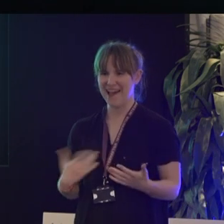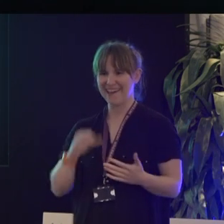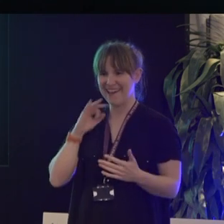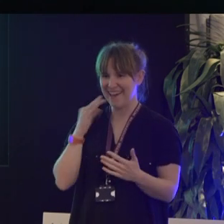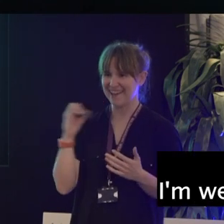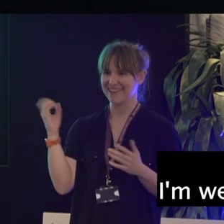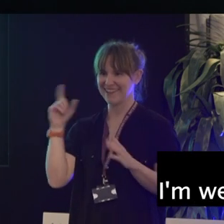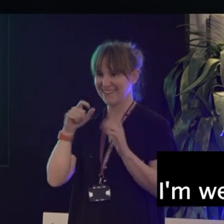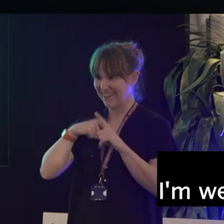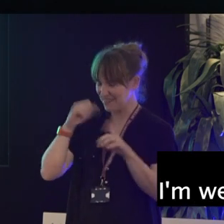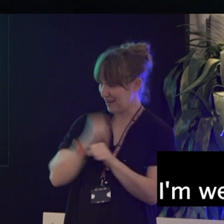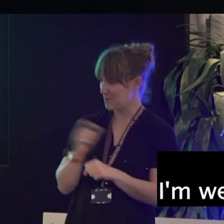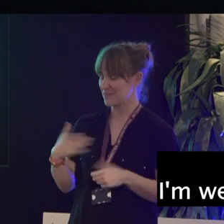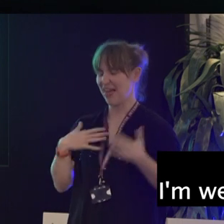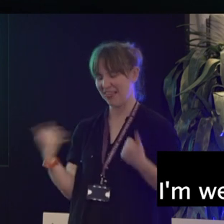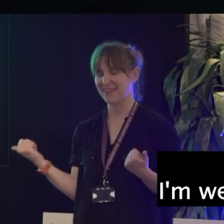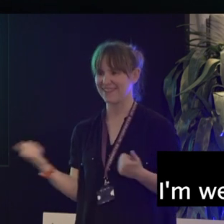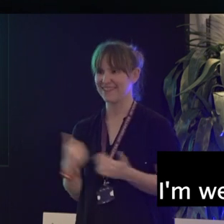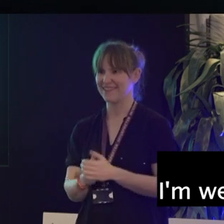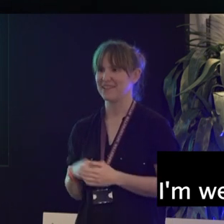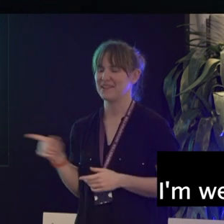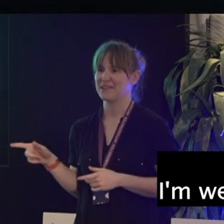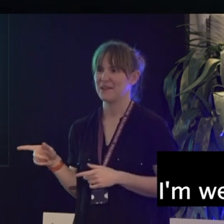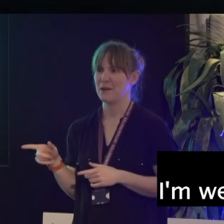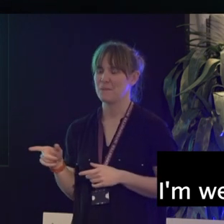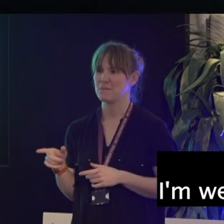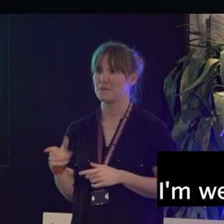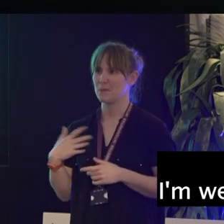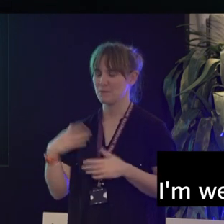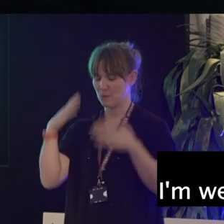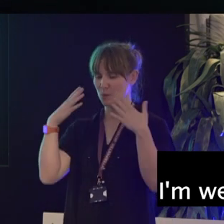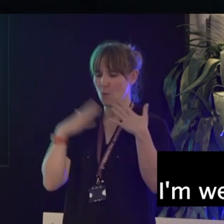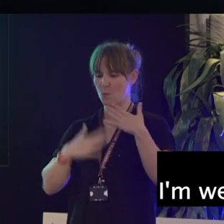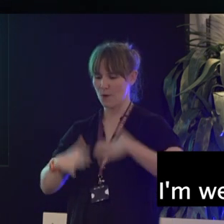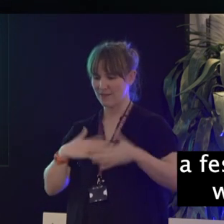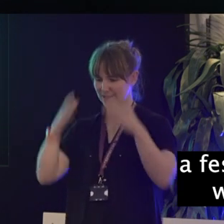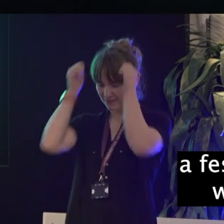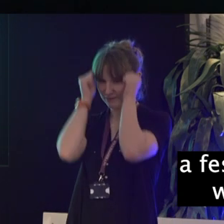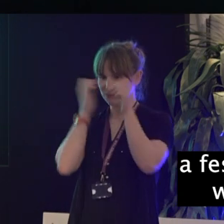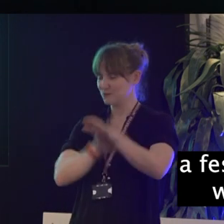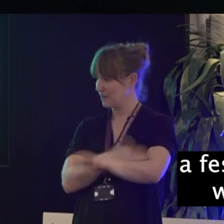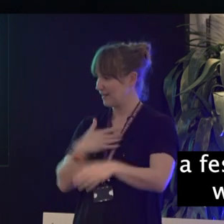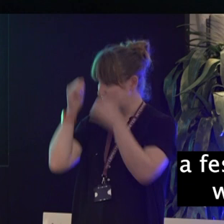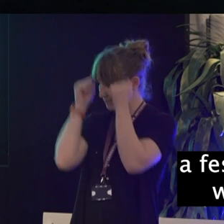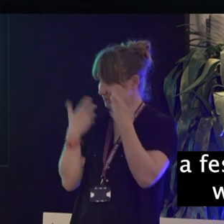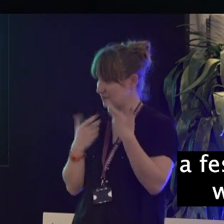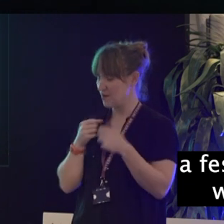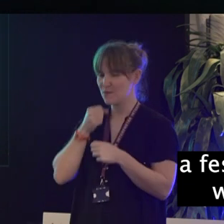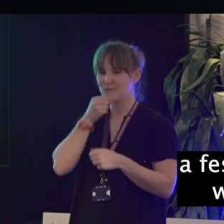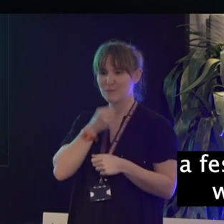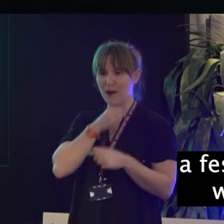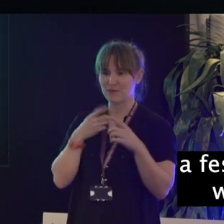about. If you know, you know why. I'm wearing a festive green hat, holding a festive red